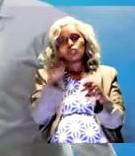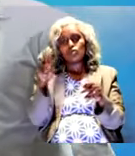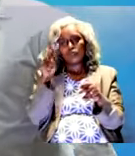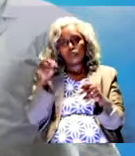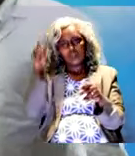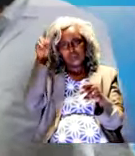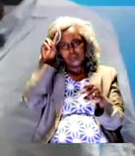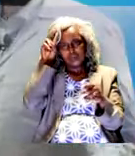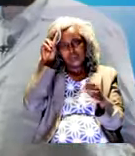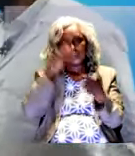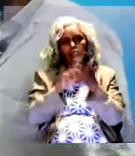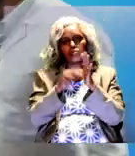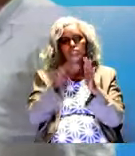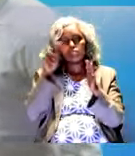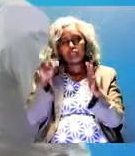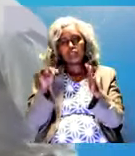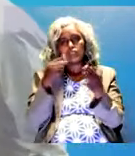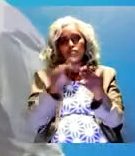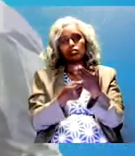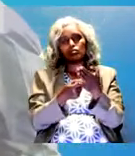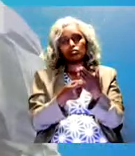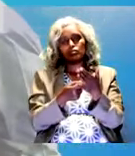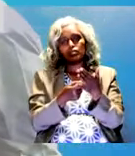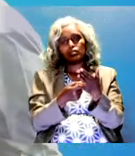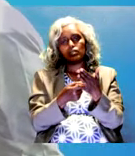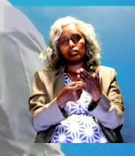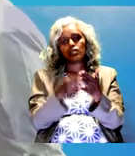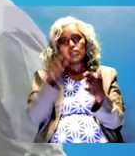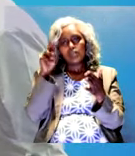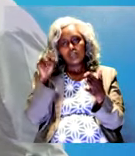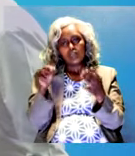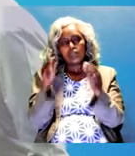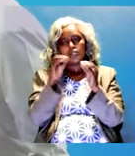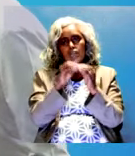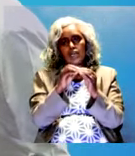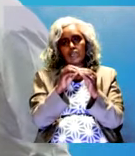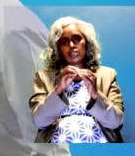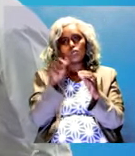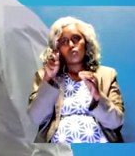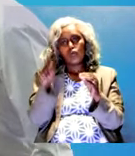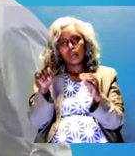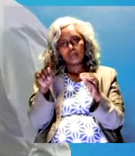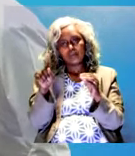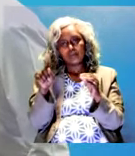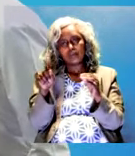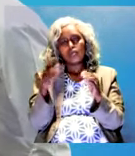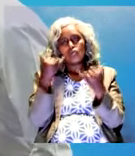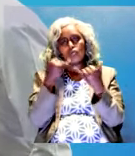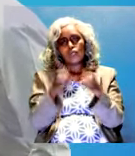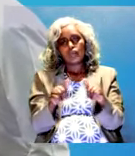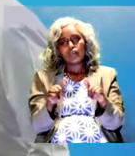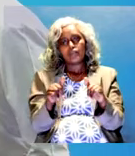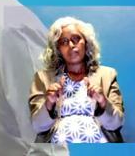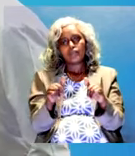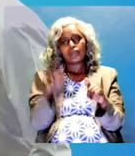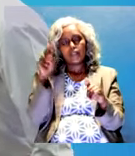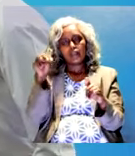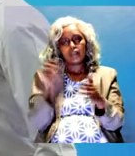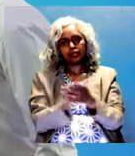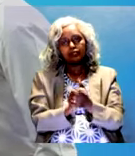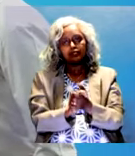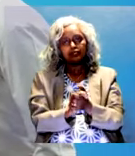n squared, means this n, so this will be this n plus 1 over